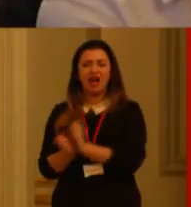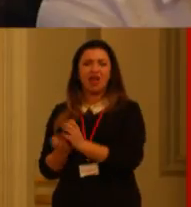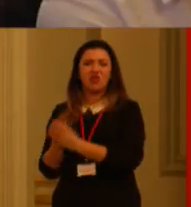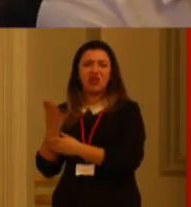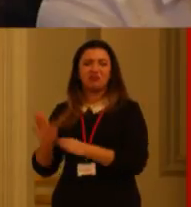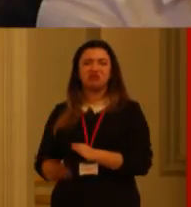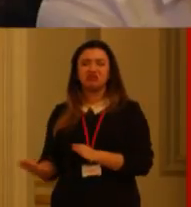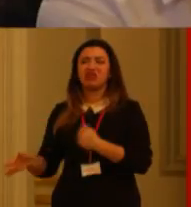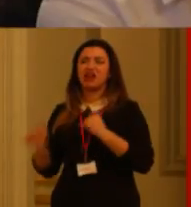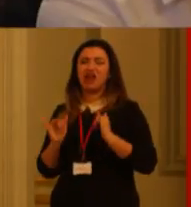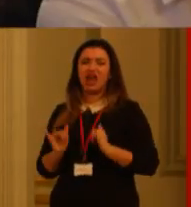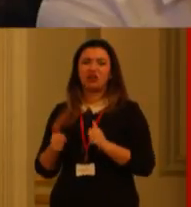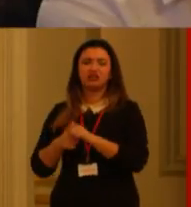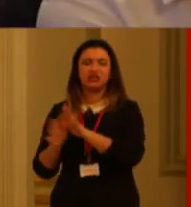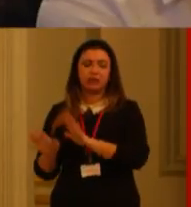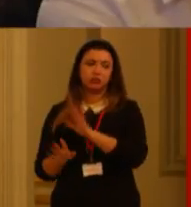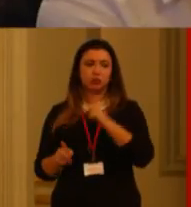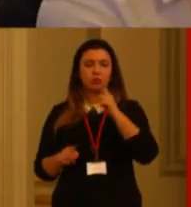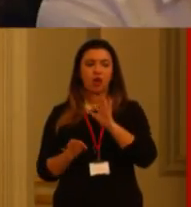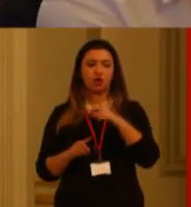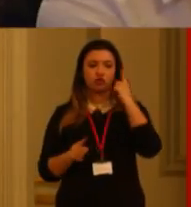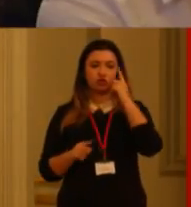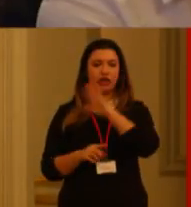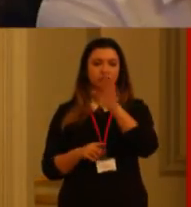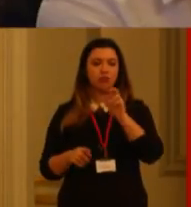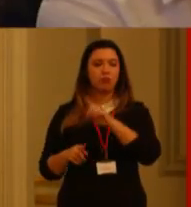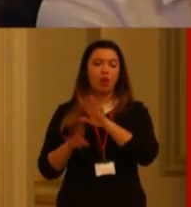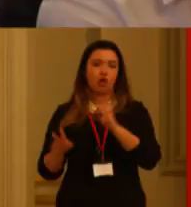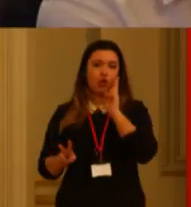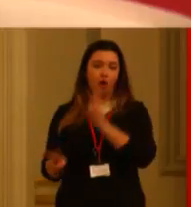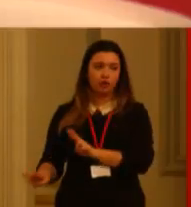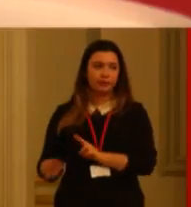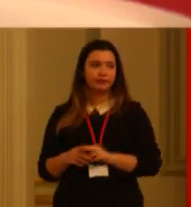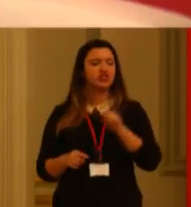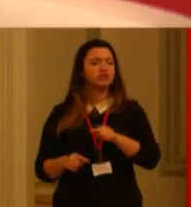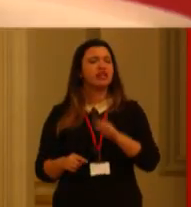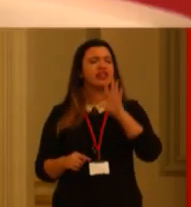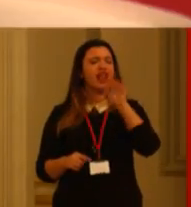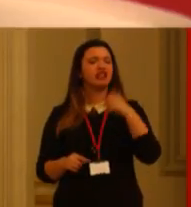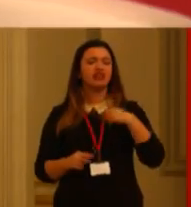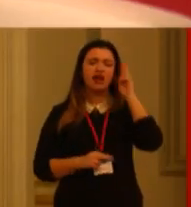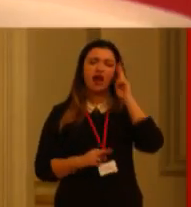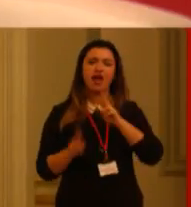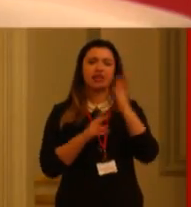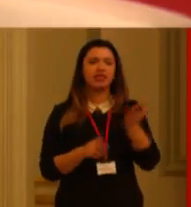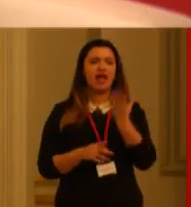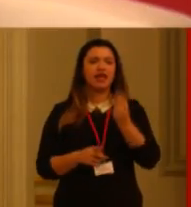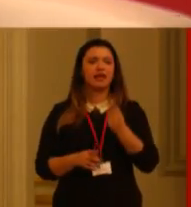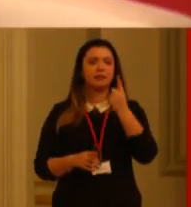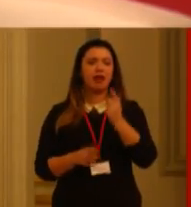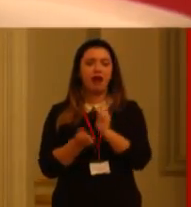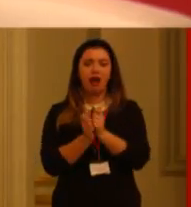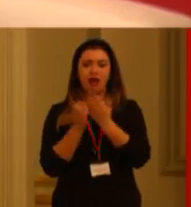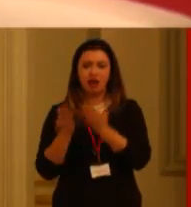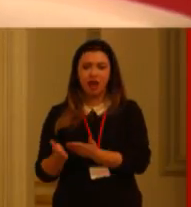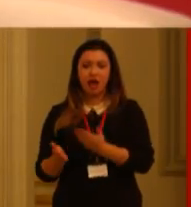individual aspiration. So having a better family, being well off, or going to a well-off family and live with them. So